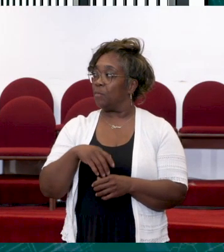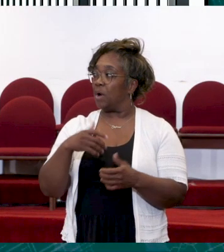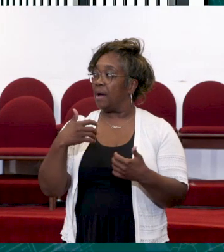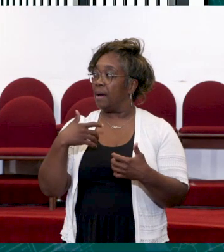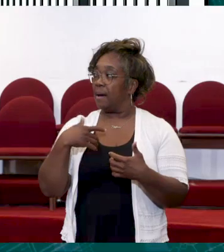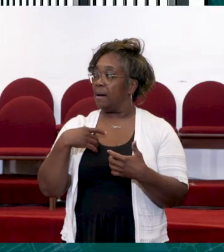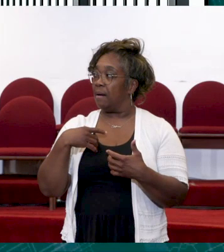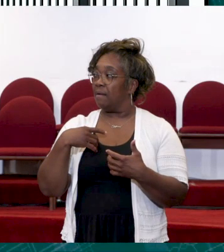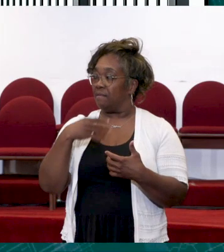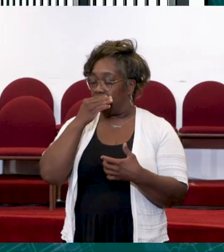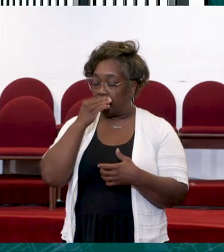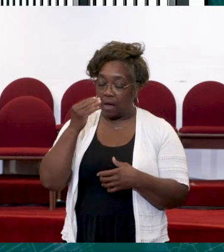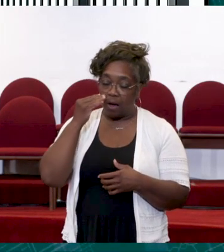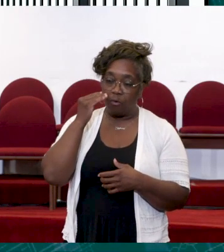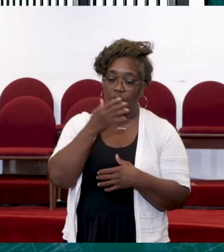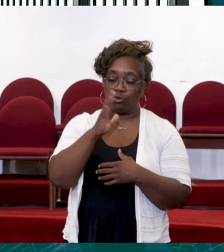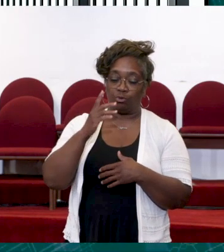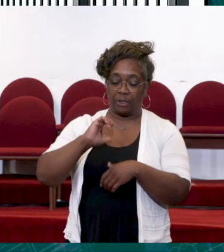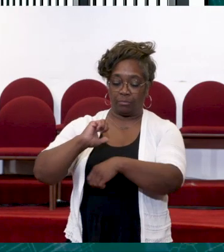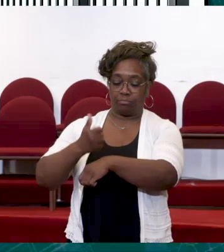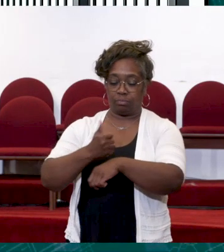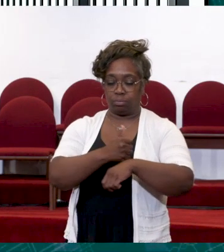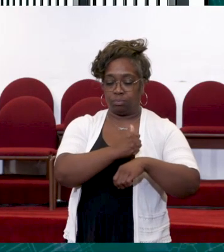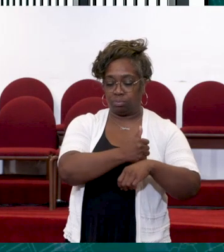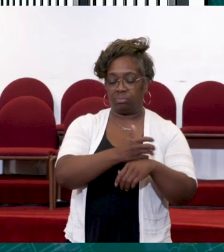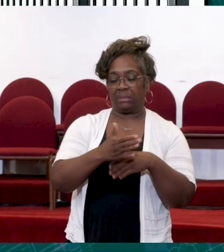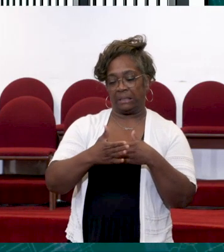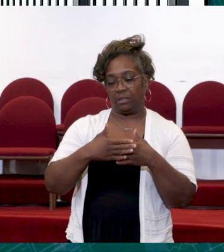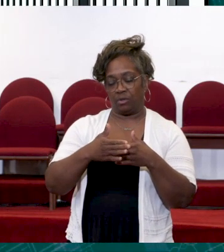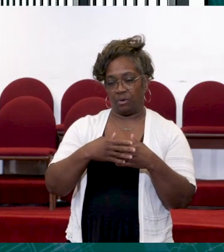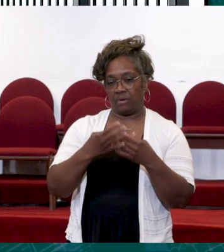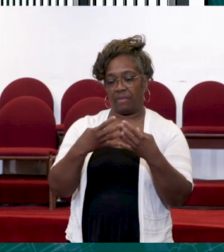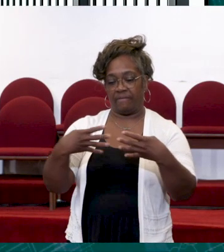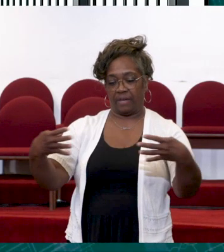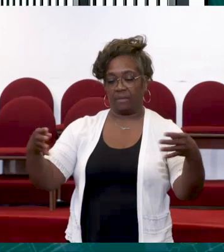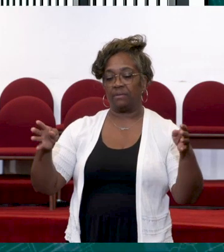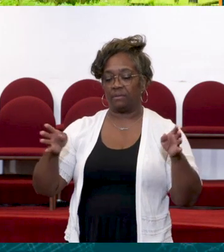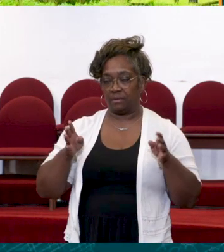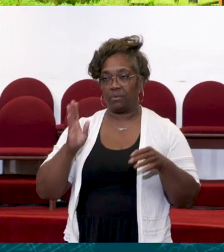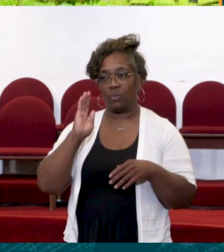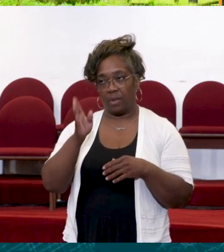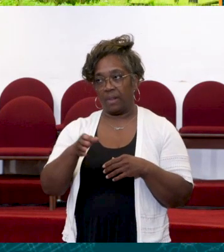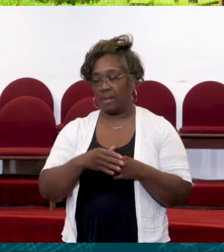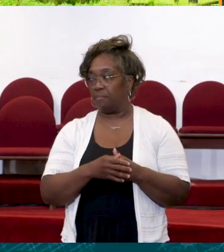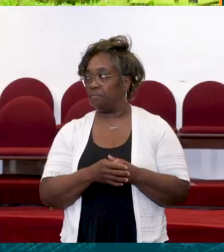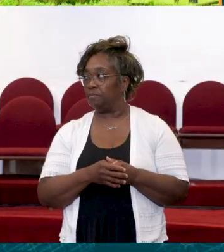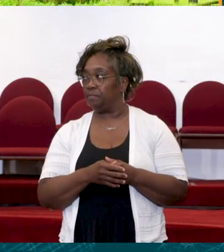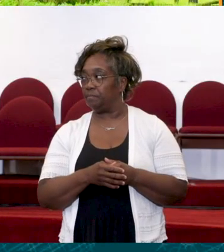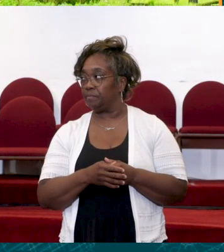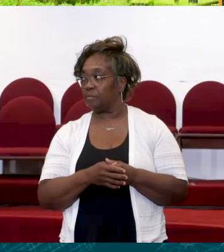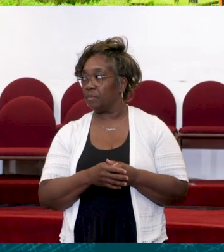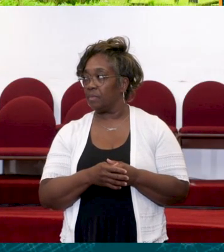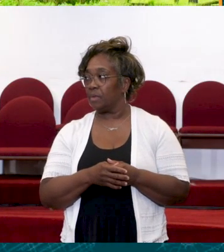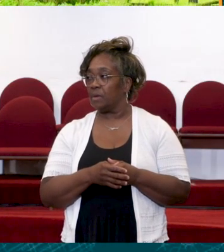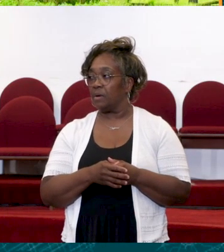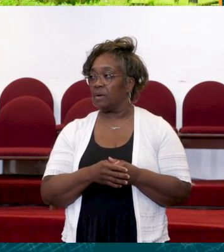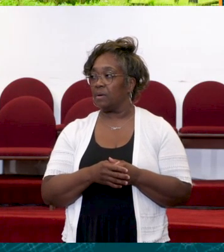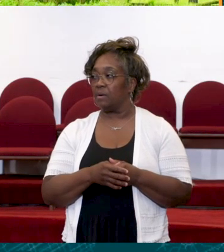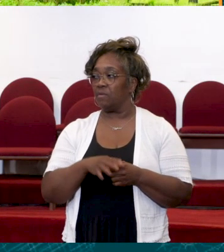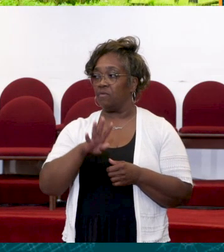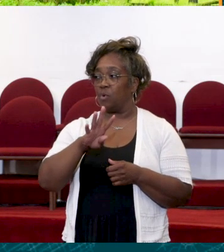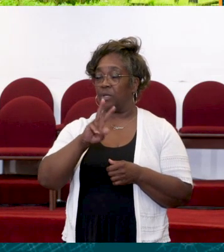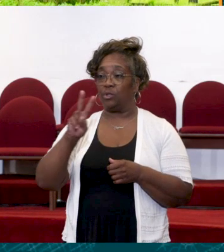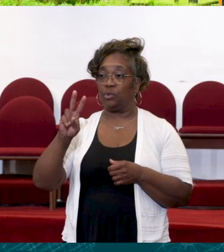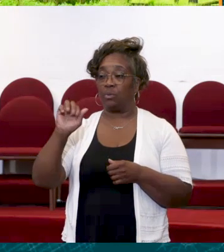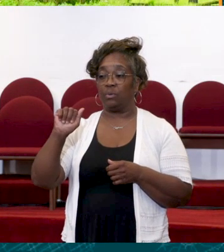flowering trees and arborvitaes that will go around the fence. And then the 42 acres,